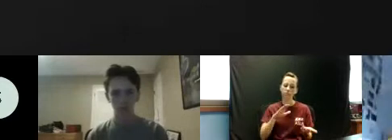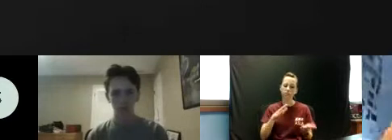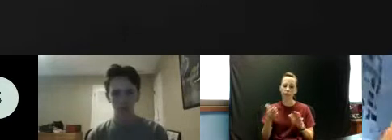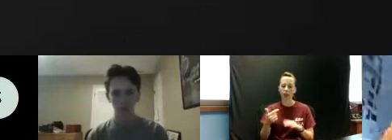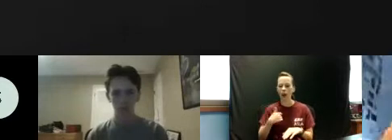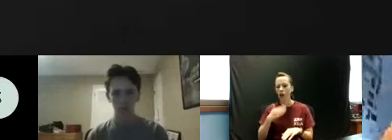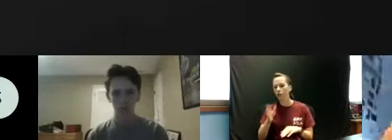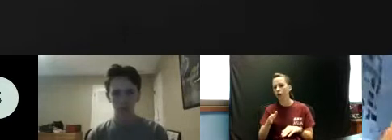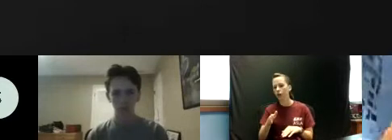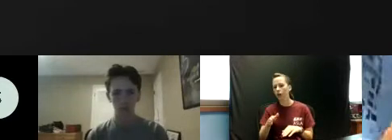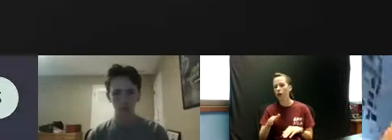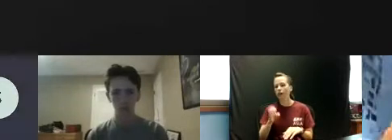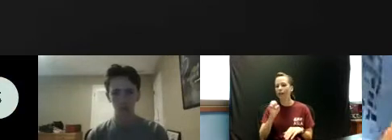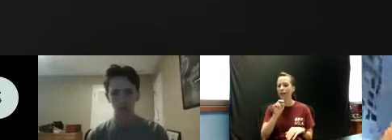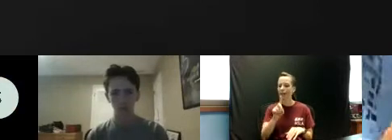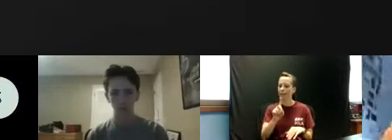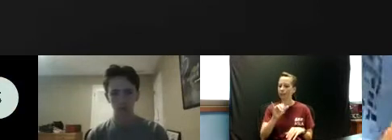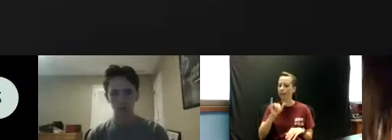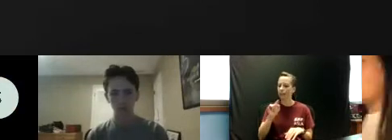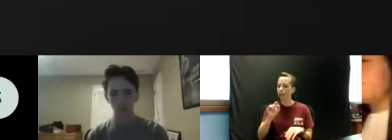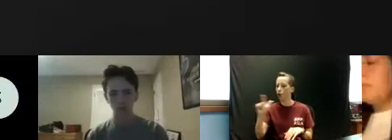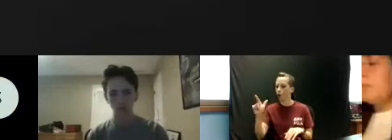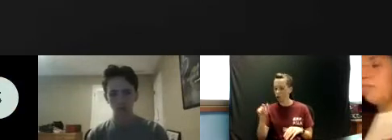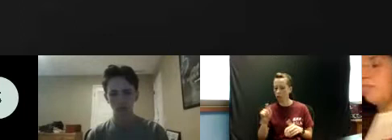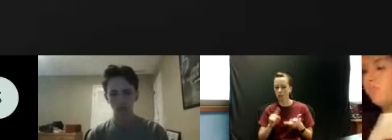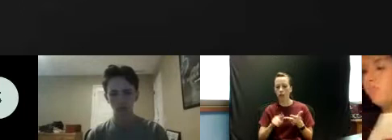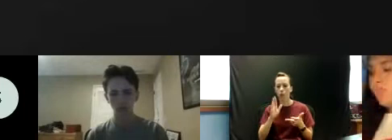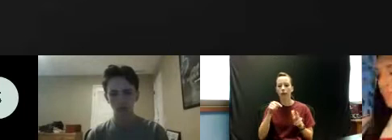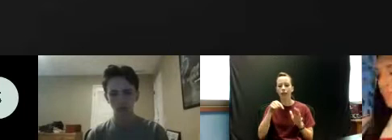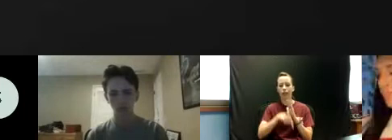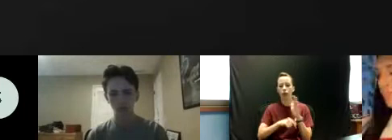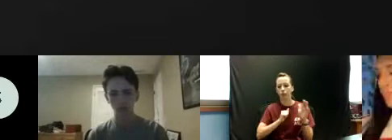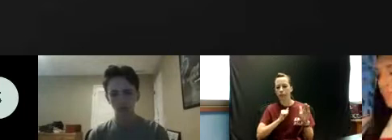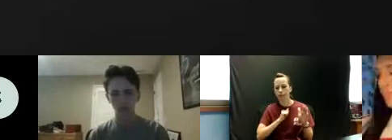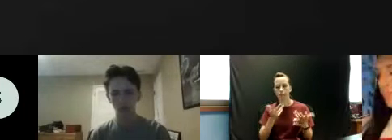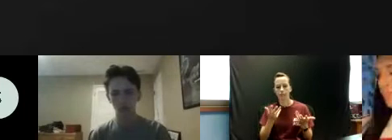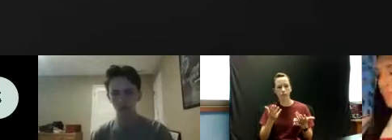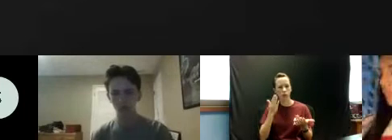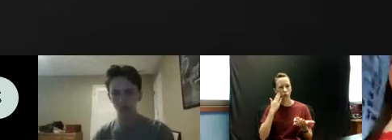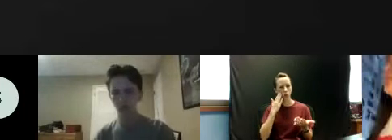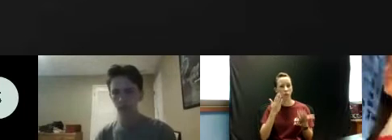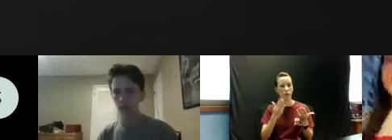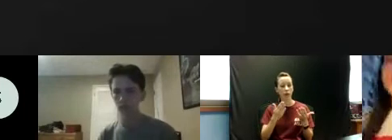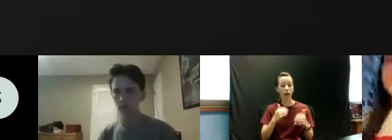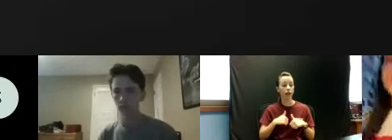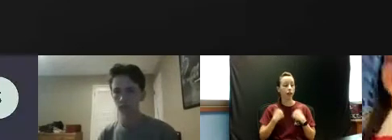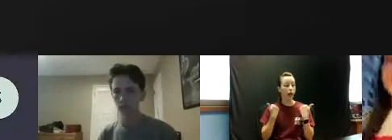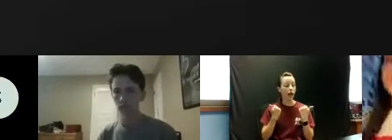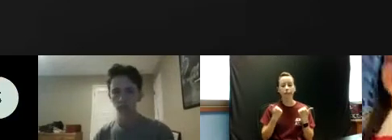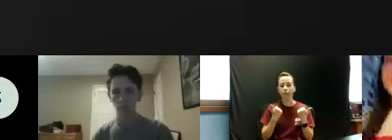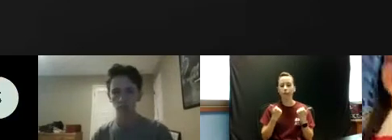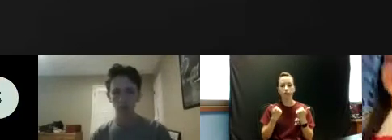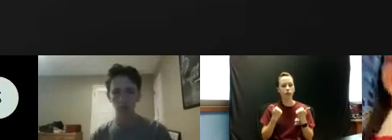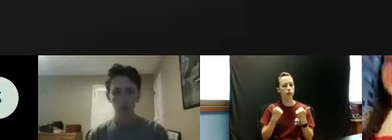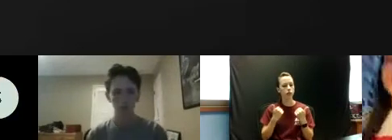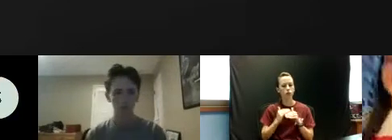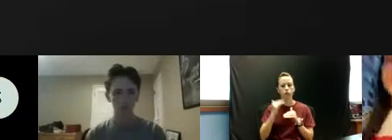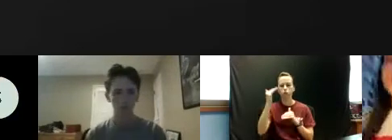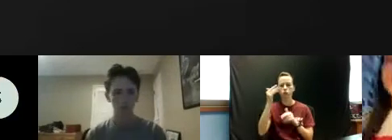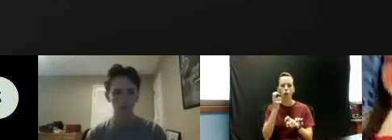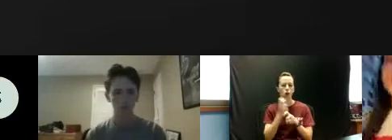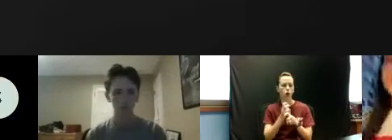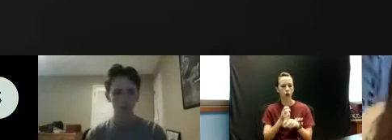kill myself. But less direct clues might include things like, life's just too hard, or you'd be better off without me, or what's the point? Okay, so when